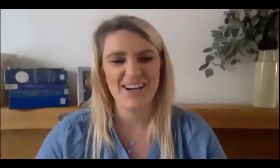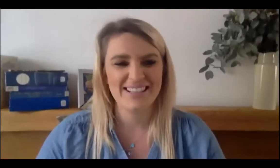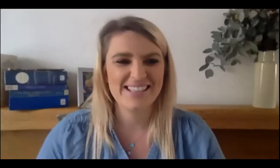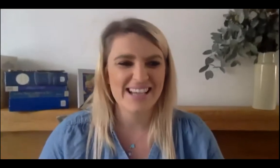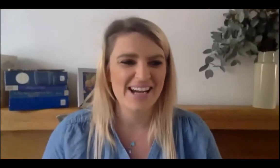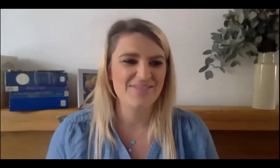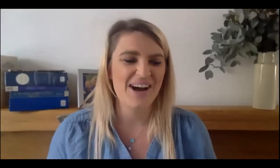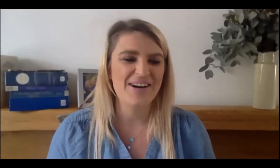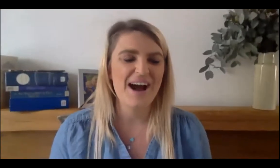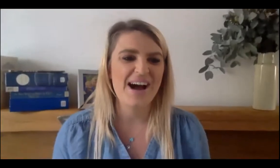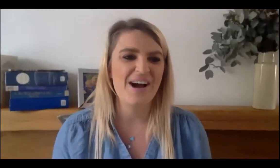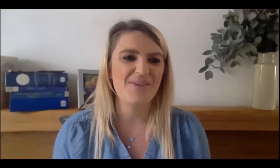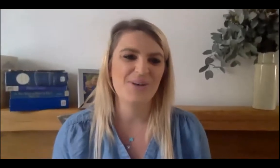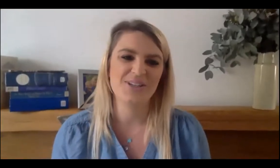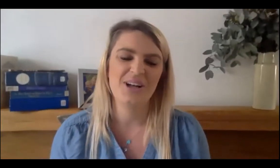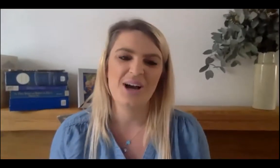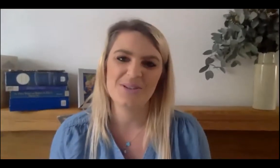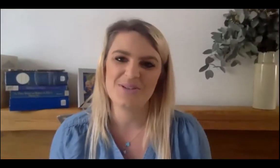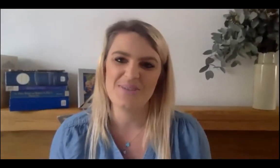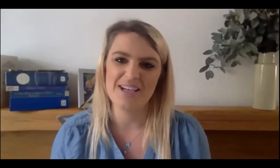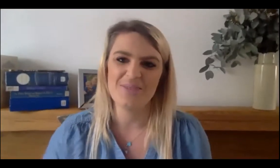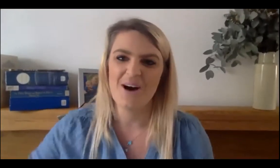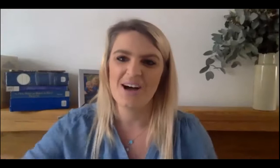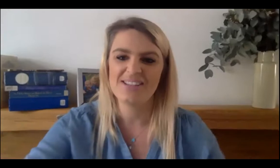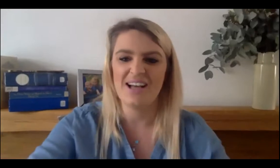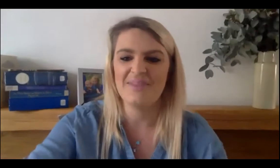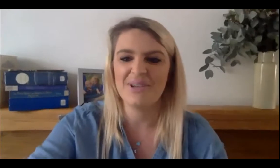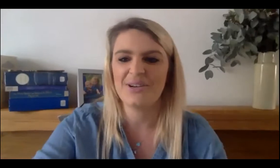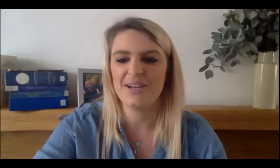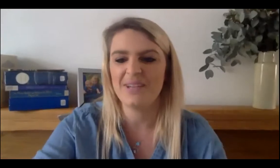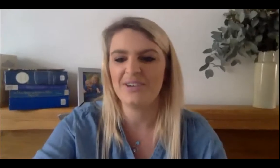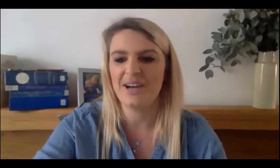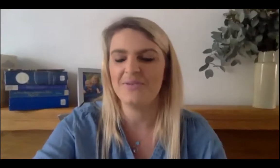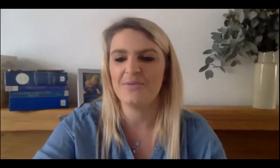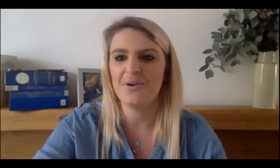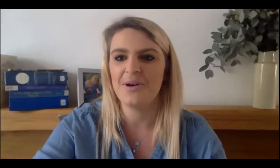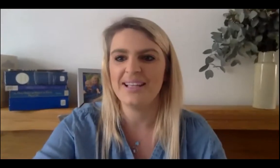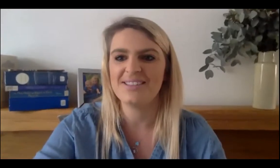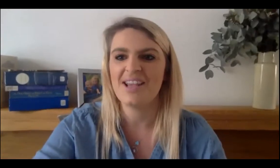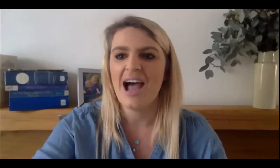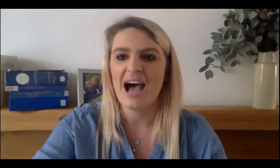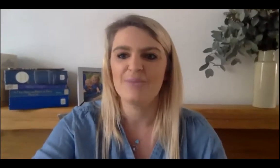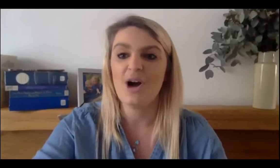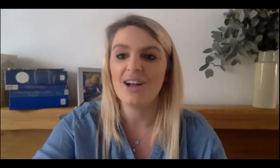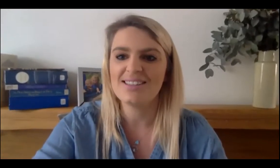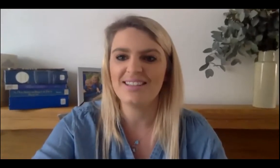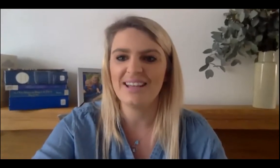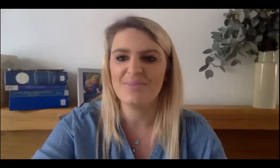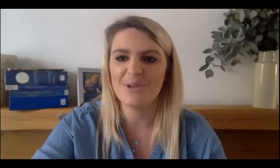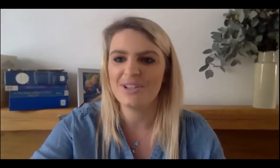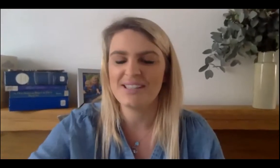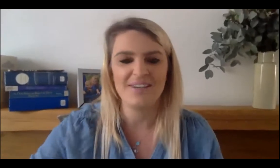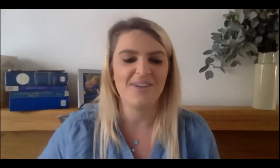very modest. I've worked a lot with Jermaine in the past, and I'm incredibly grateful for his